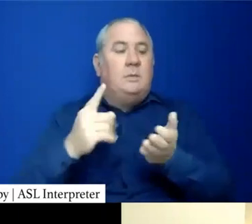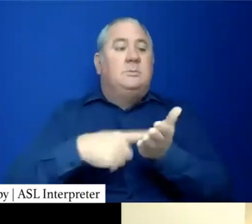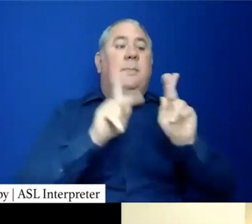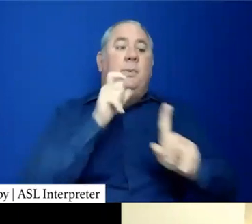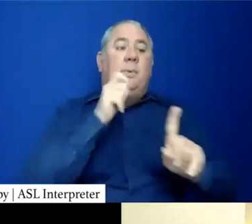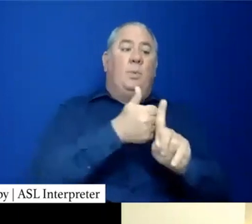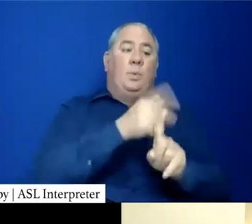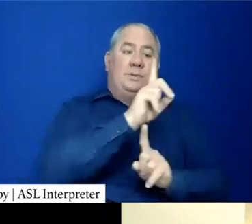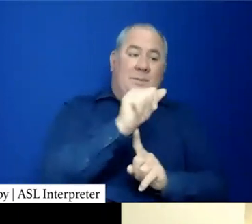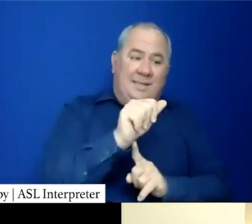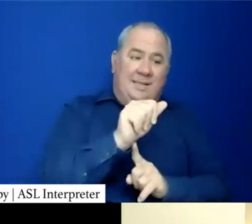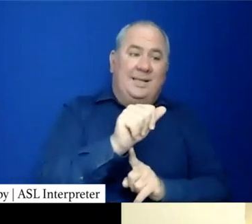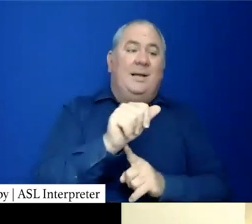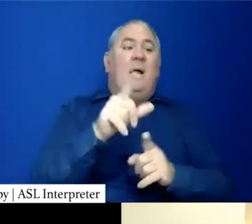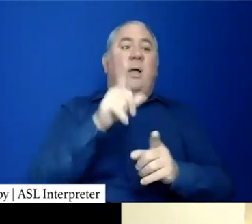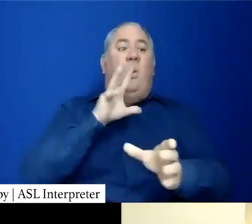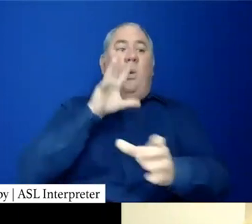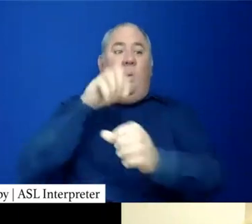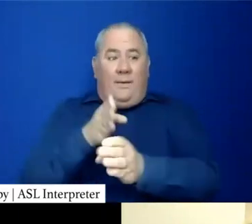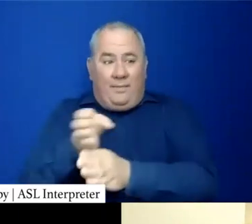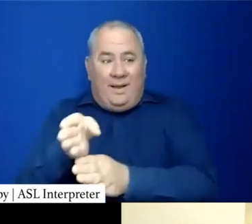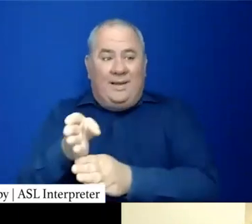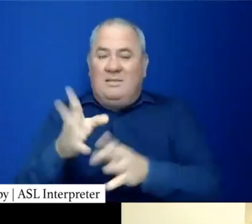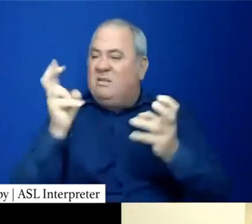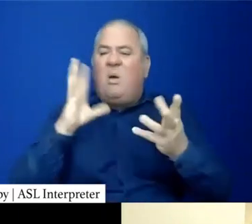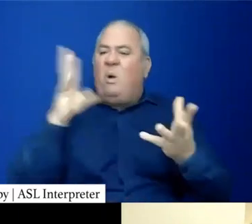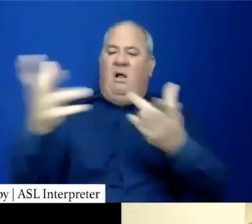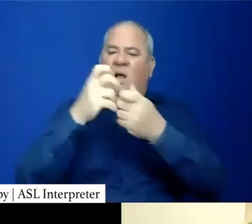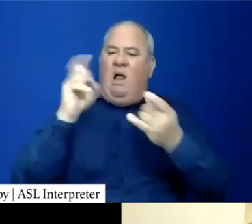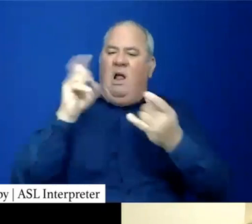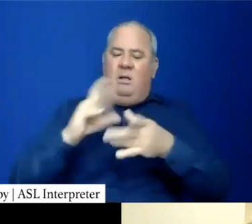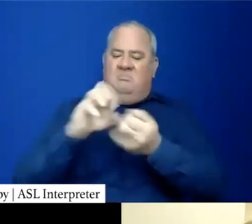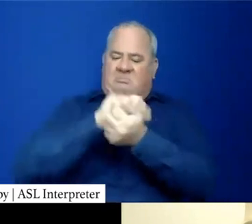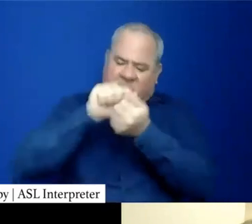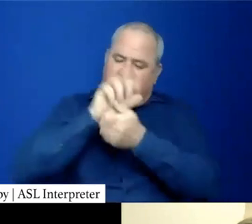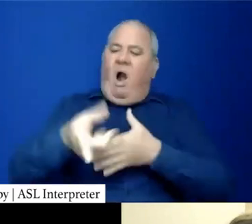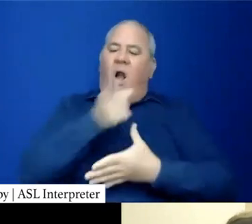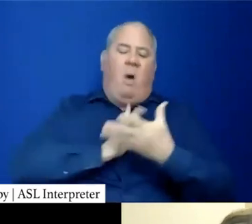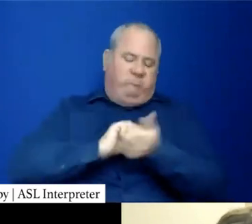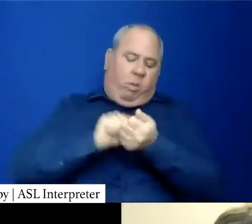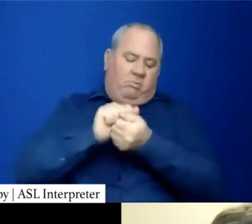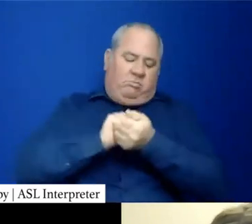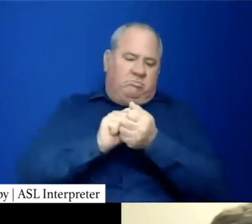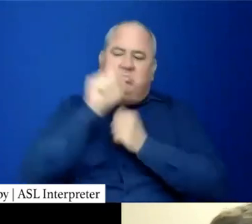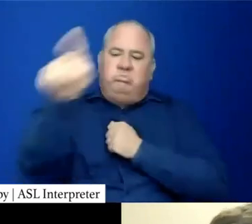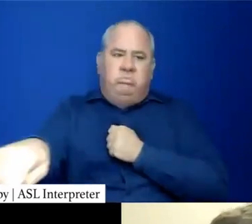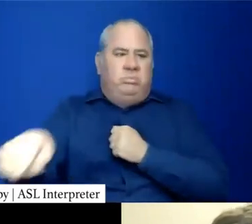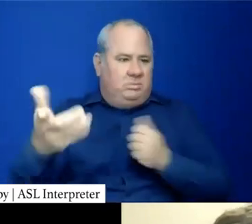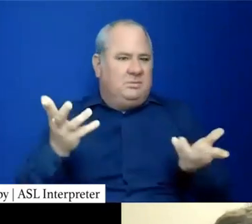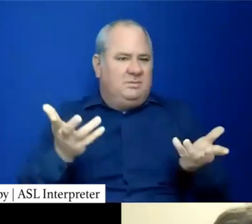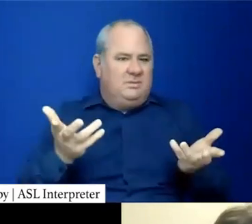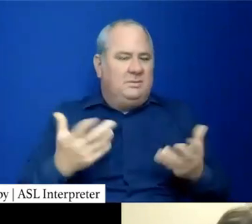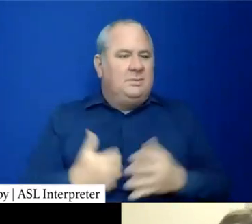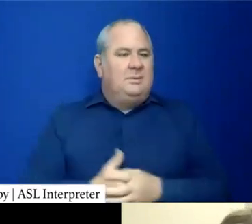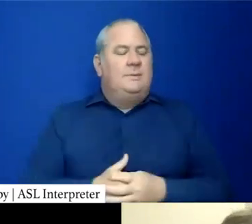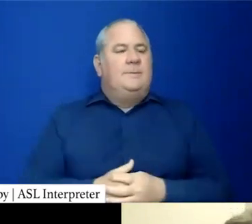us there are, the more we can care for each other and support each other, and take turns and like